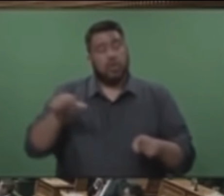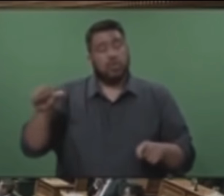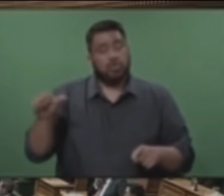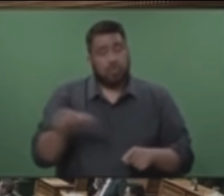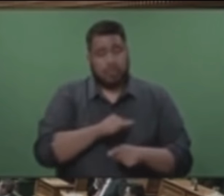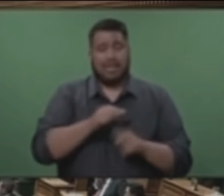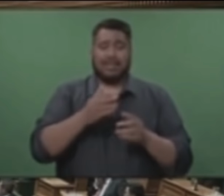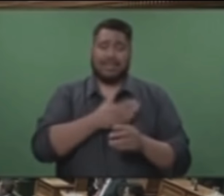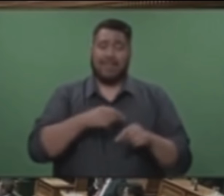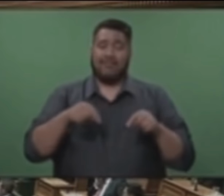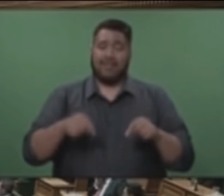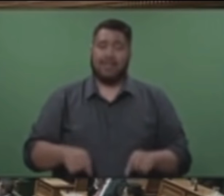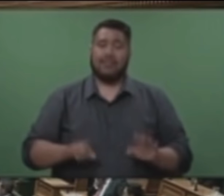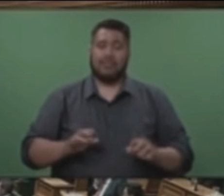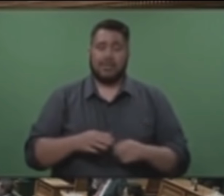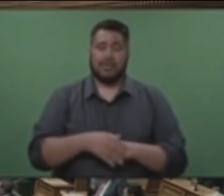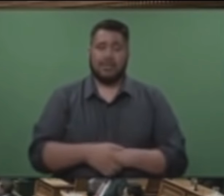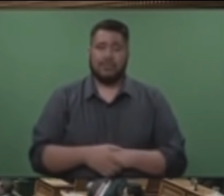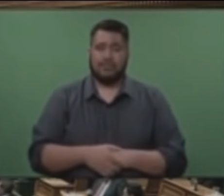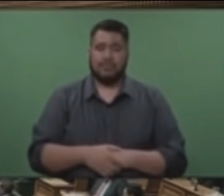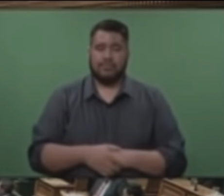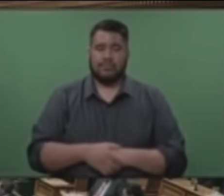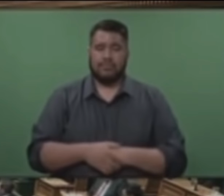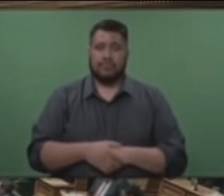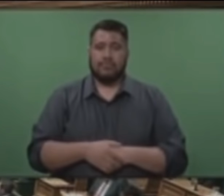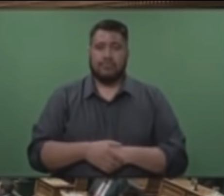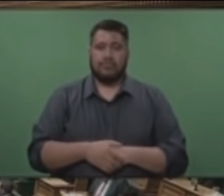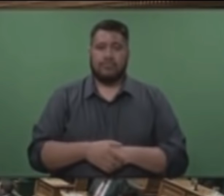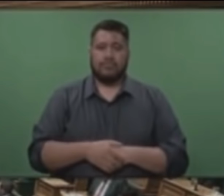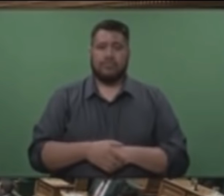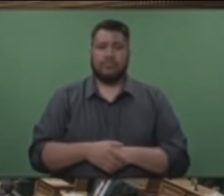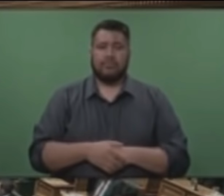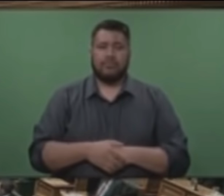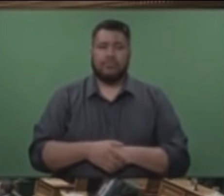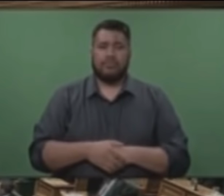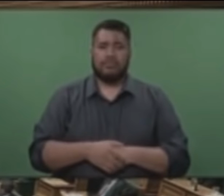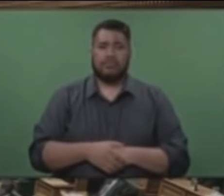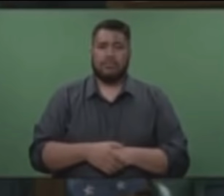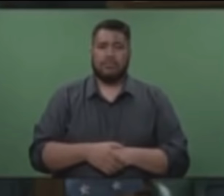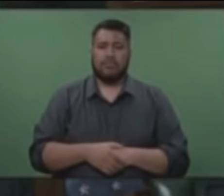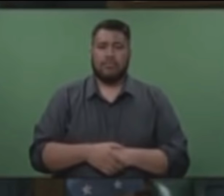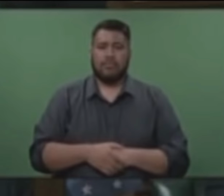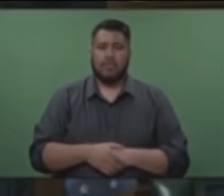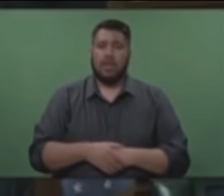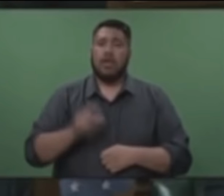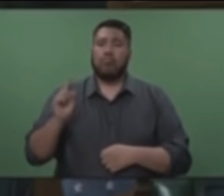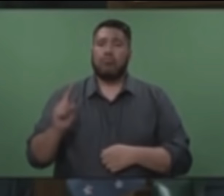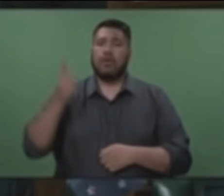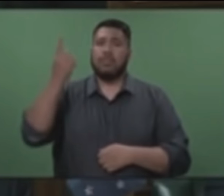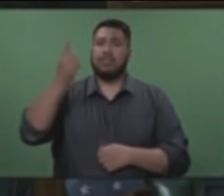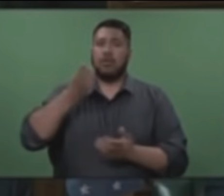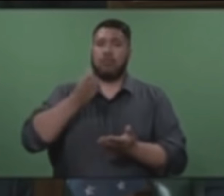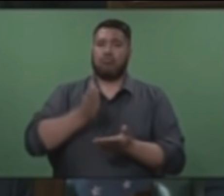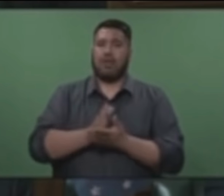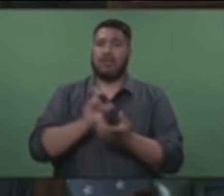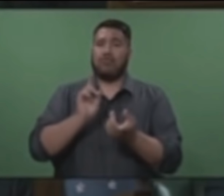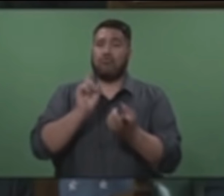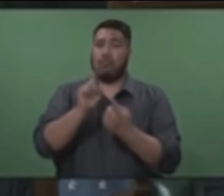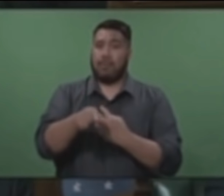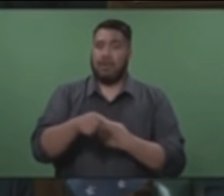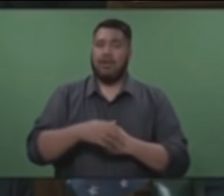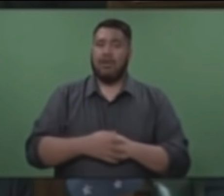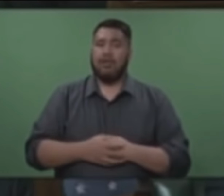The Right Honourable Prime Minister in reply. Mr. Speaker, I conclude by acknowledging the statements made within